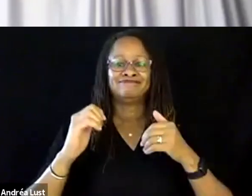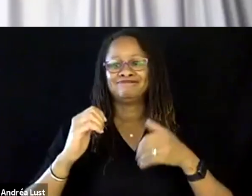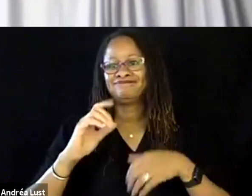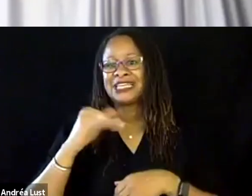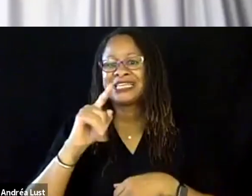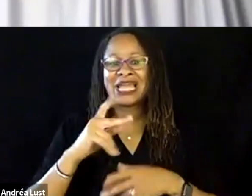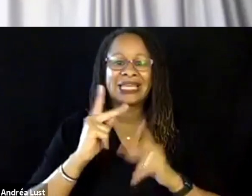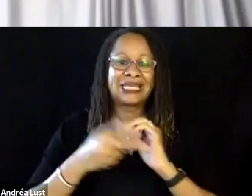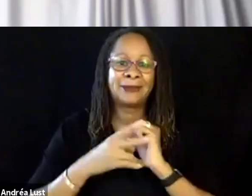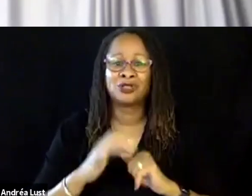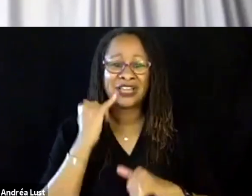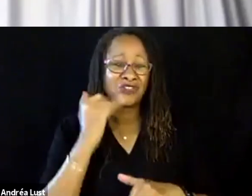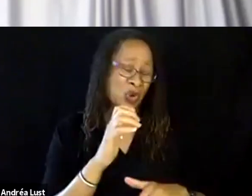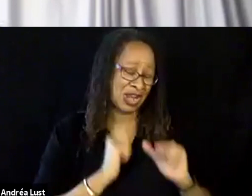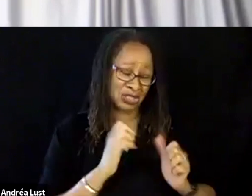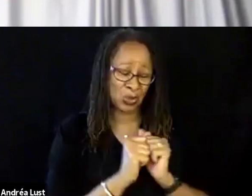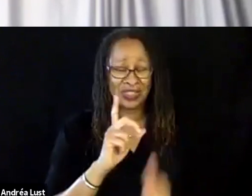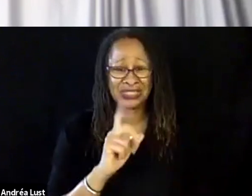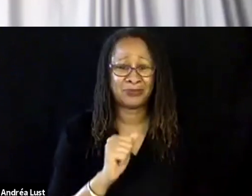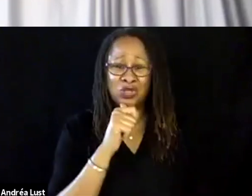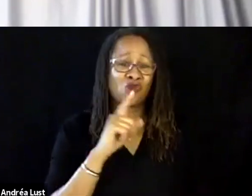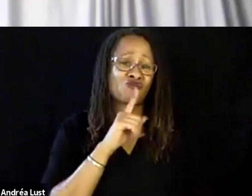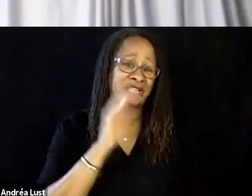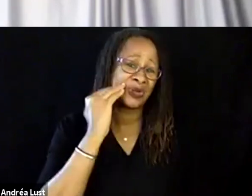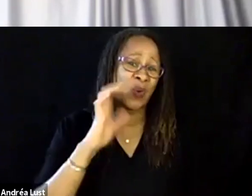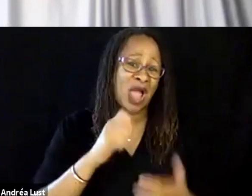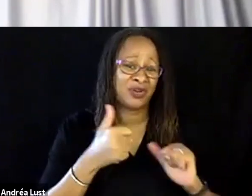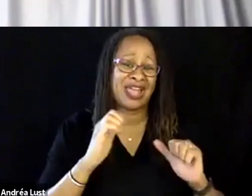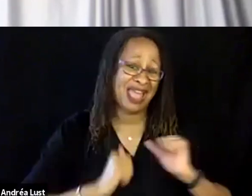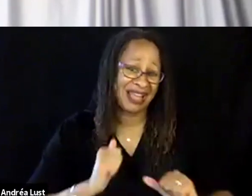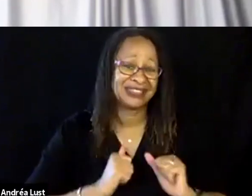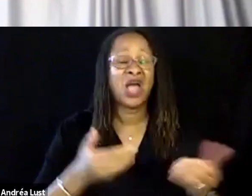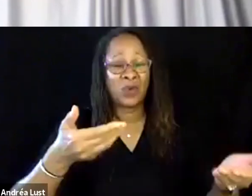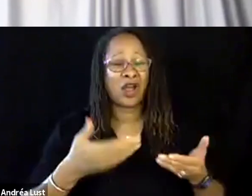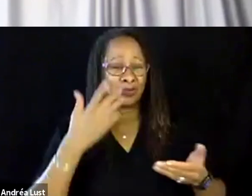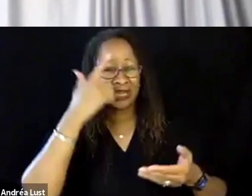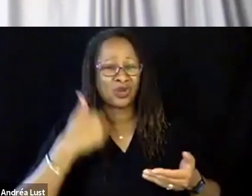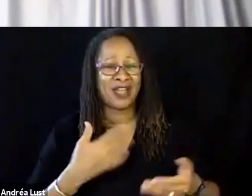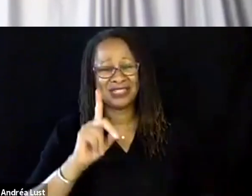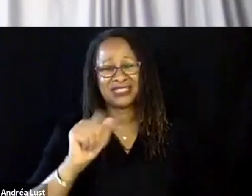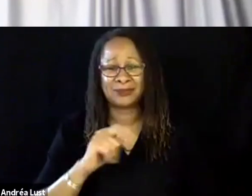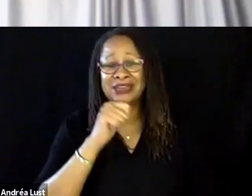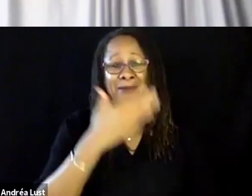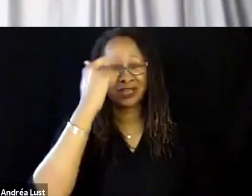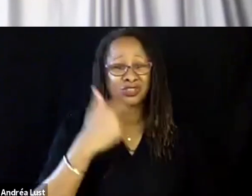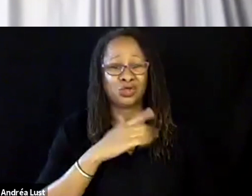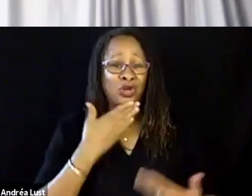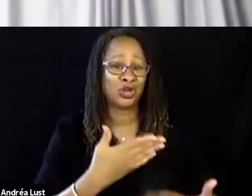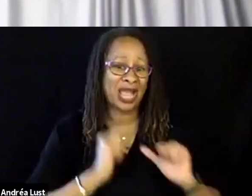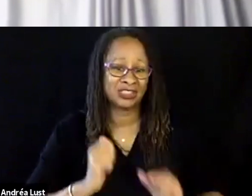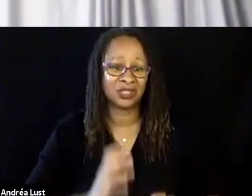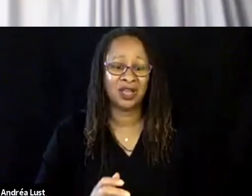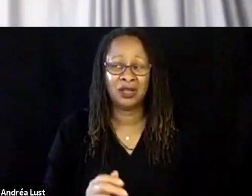if you're an actor with a disability, you don't really know how to act. We would just be hiring you just because you have a disability and not because you're a good actor. And it's like,